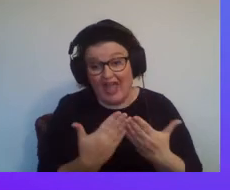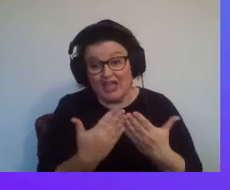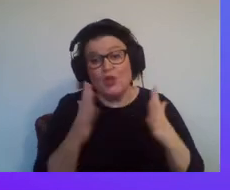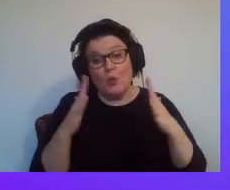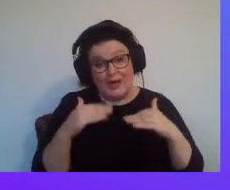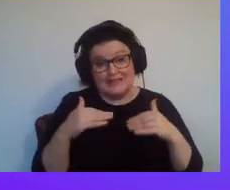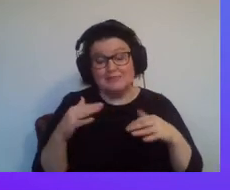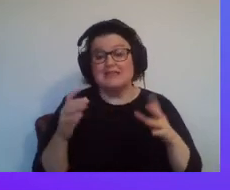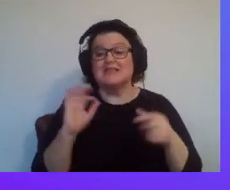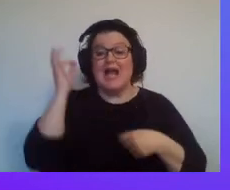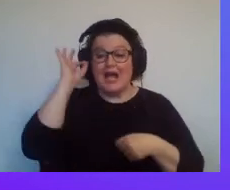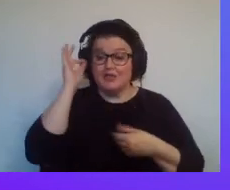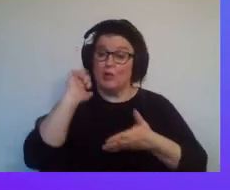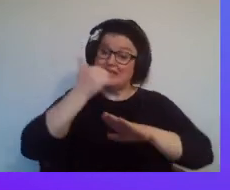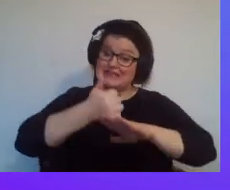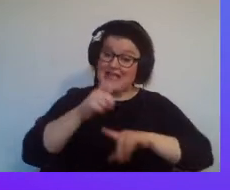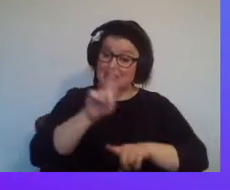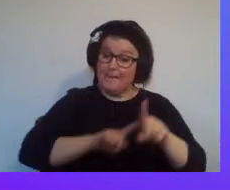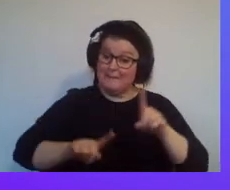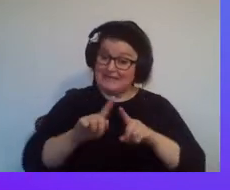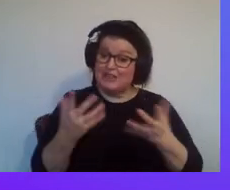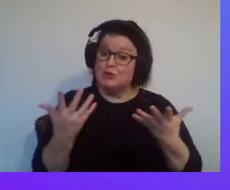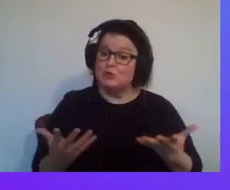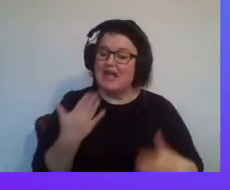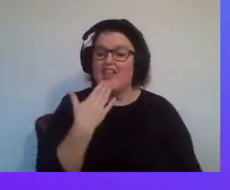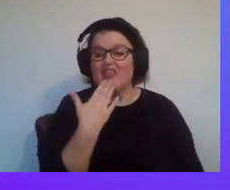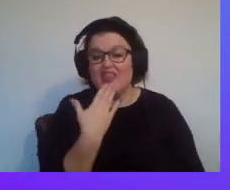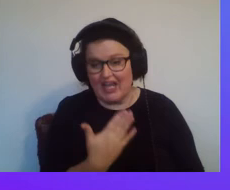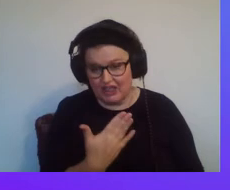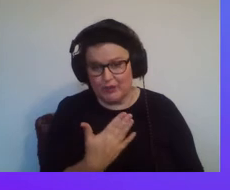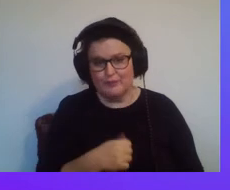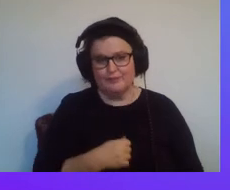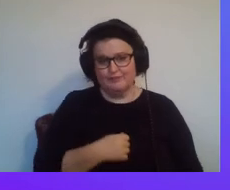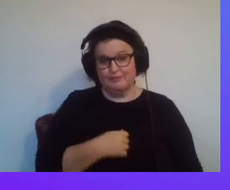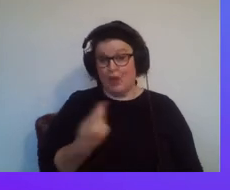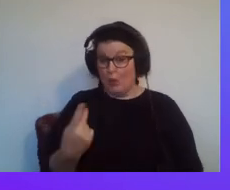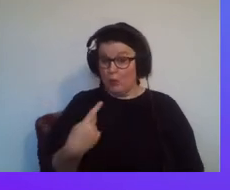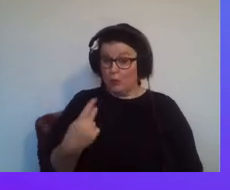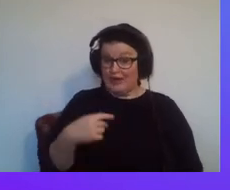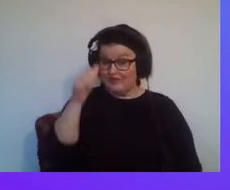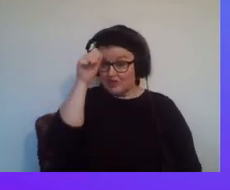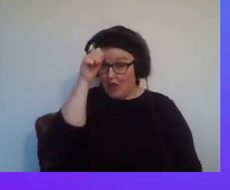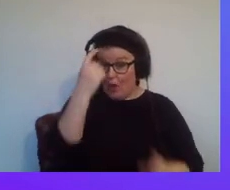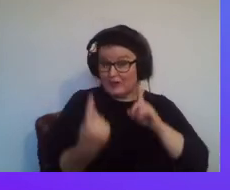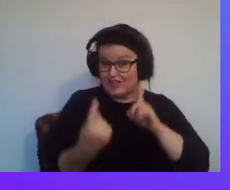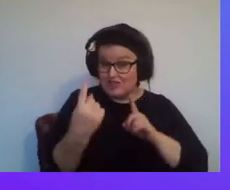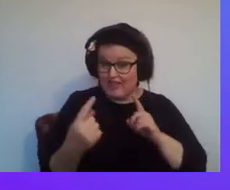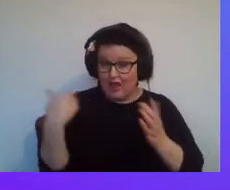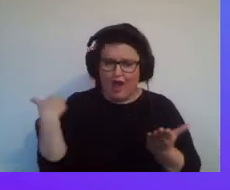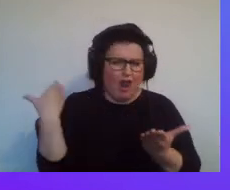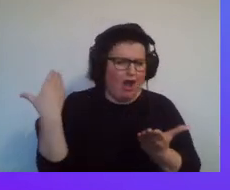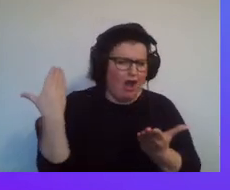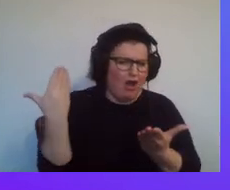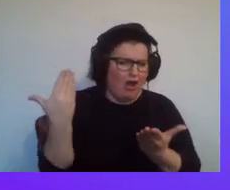discussion. That I've known you for a long time, Serena, and you have been wonderful in terms of bringing those